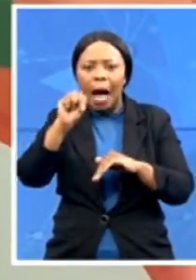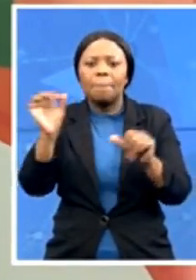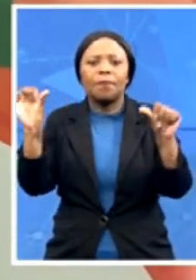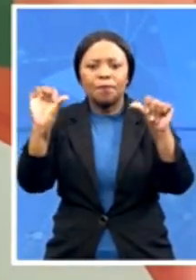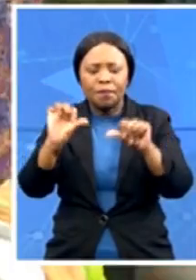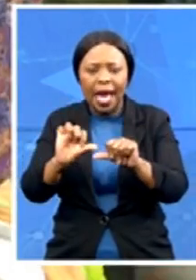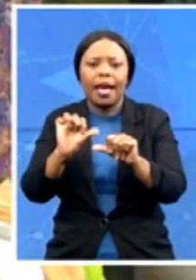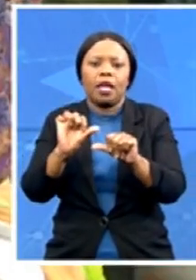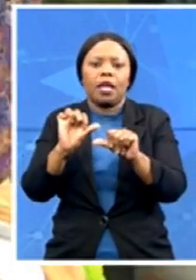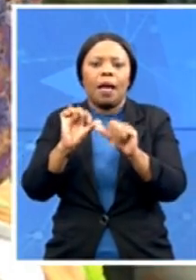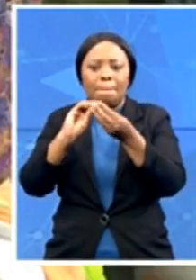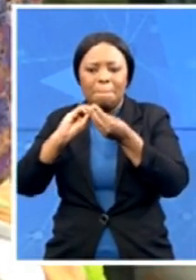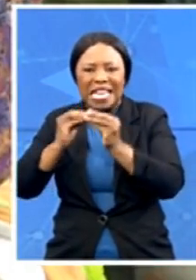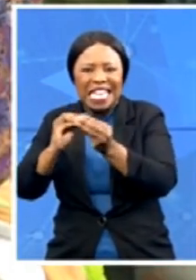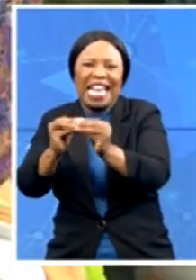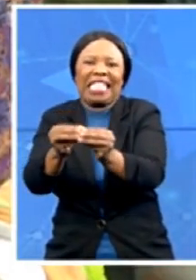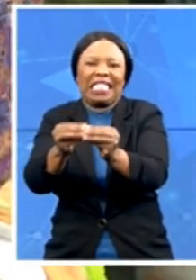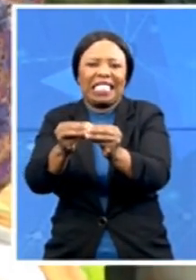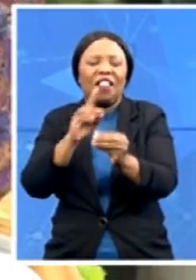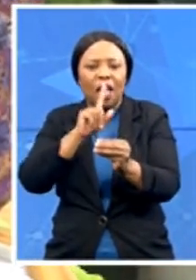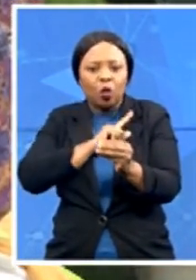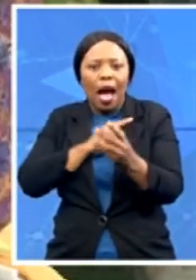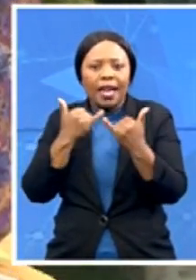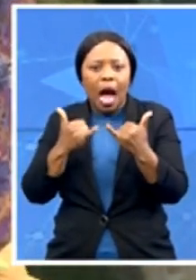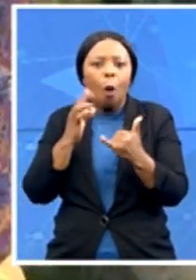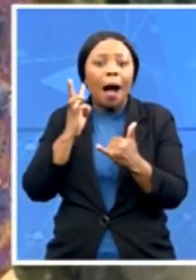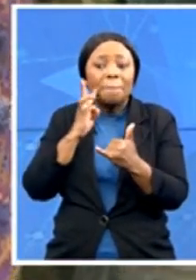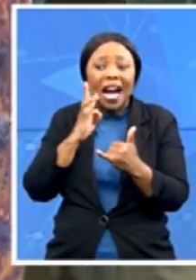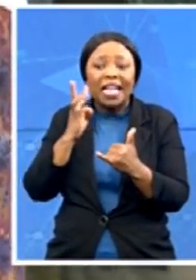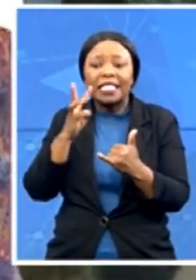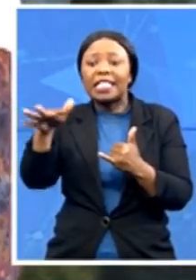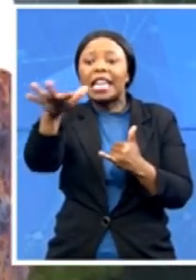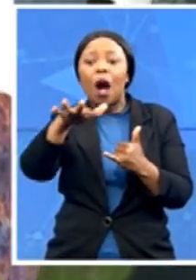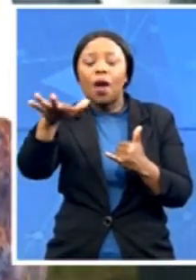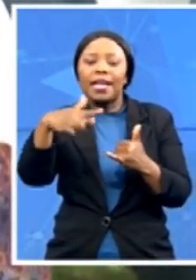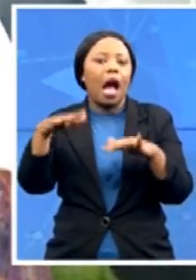libangela ba amanzi ngoku ashote kwendawo ezininzi. Egcuwa for instance.